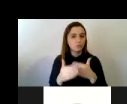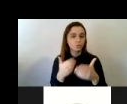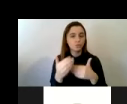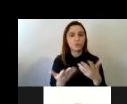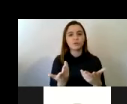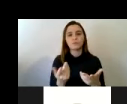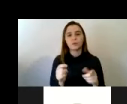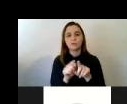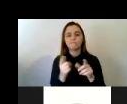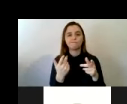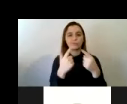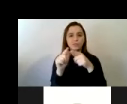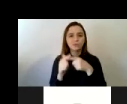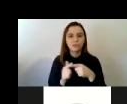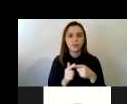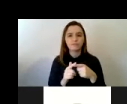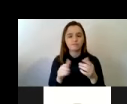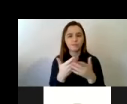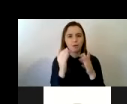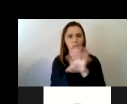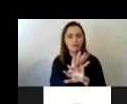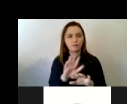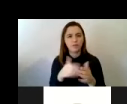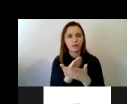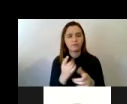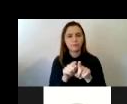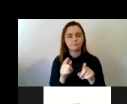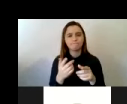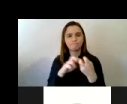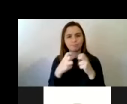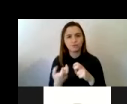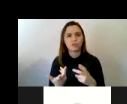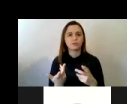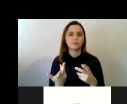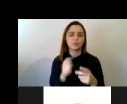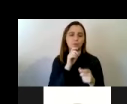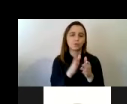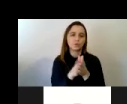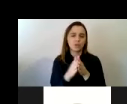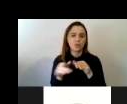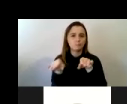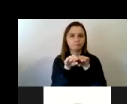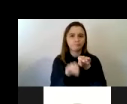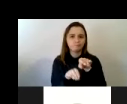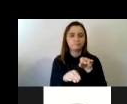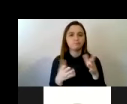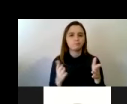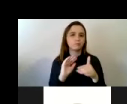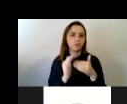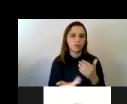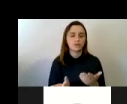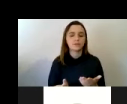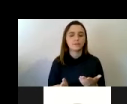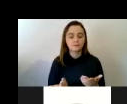diversity, which causes problems with regard to equal opportunities. I tried to list